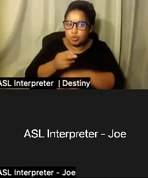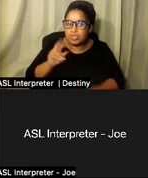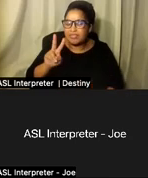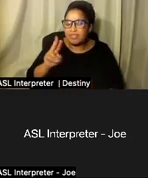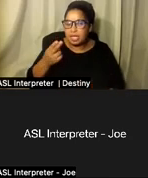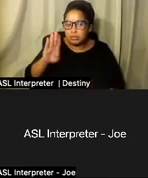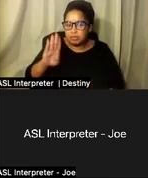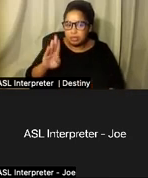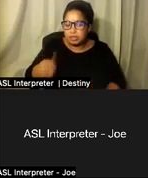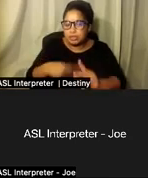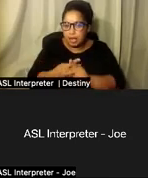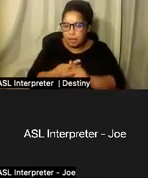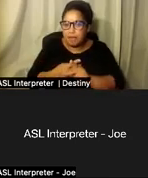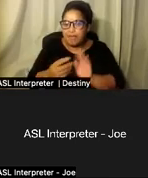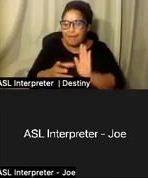minute. Also,